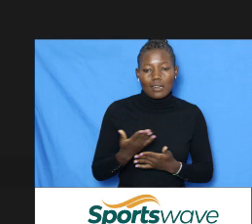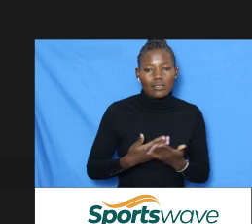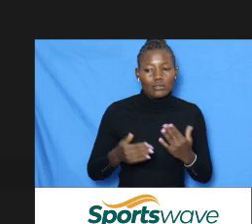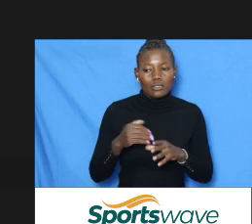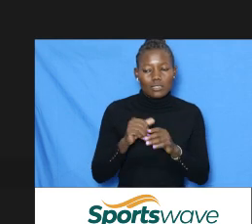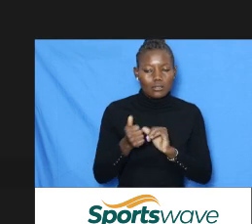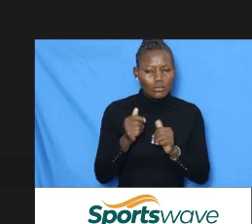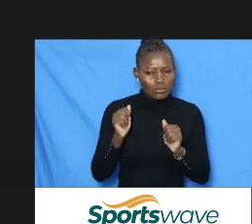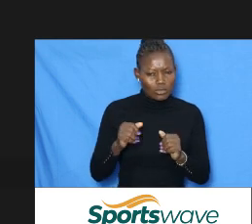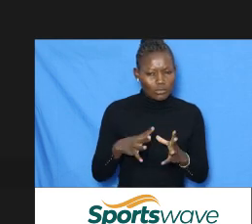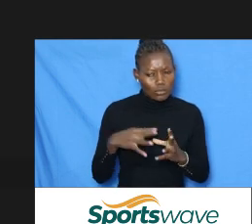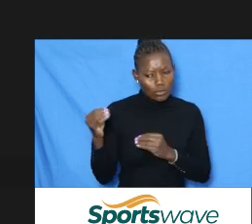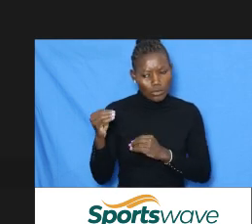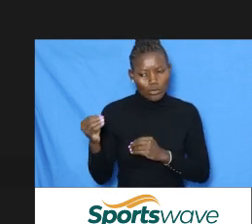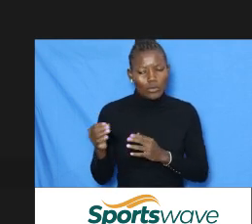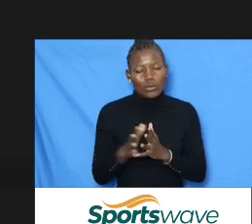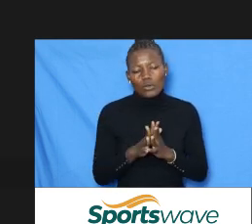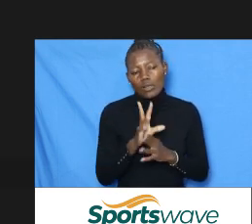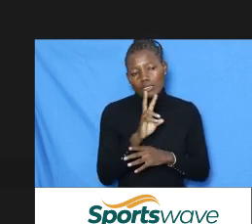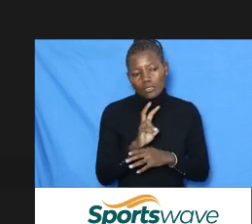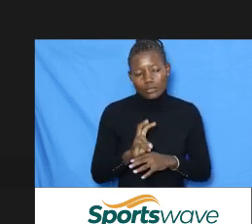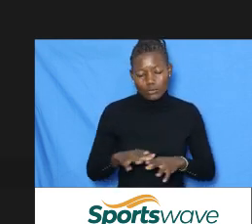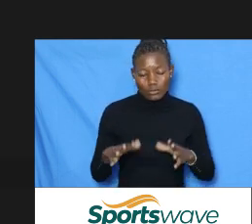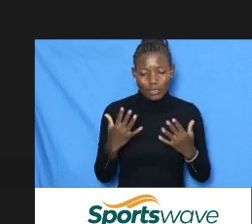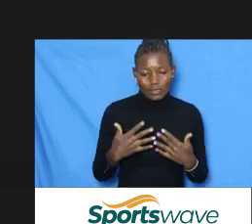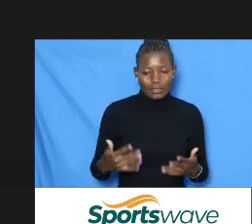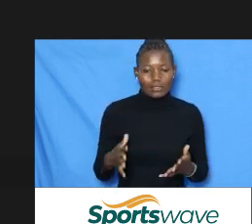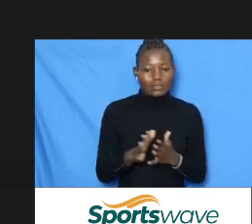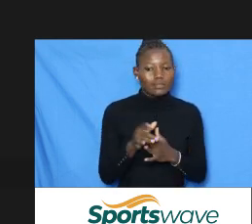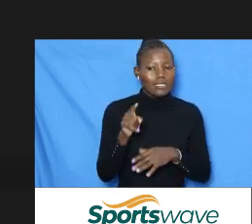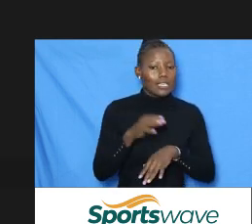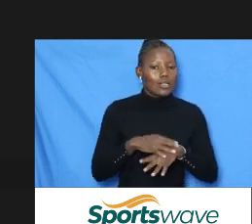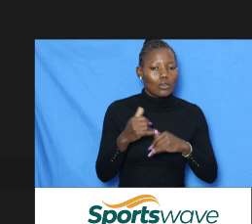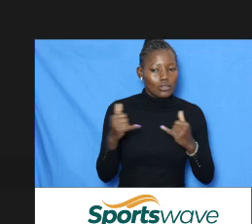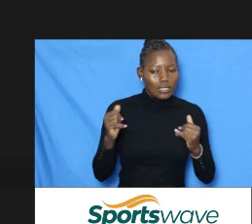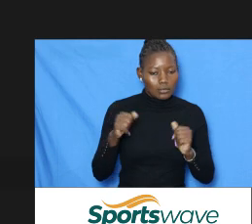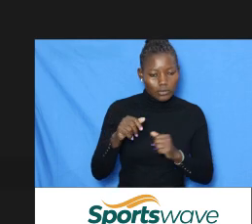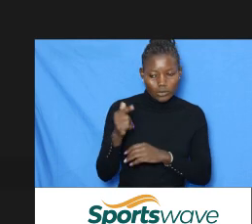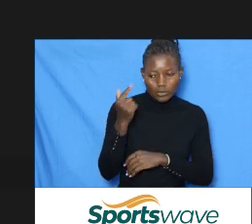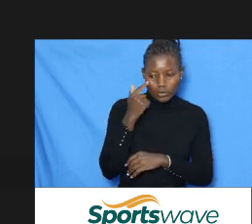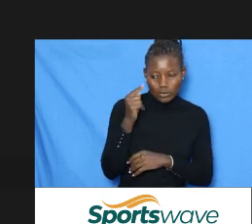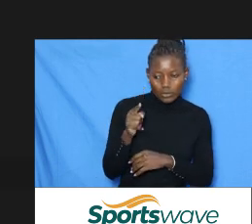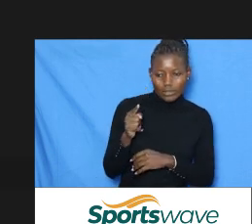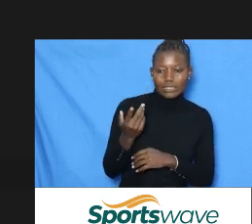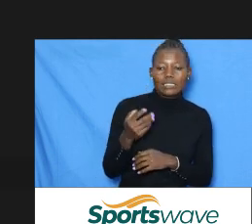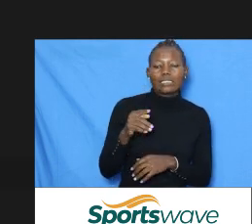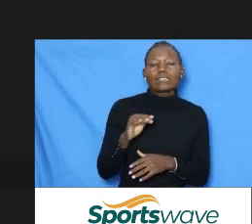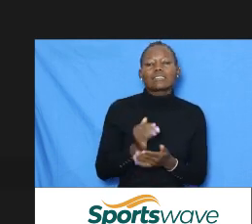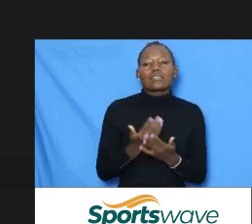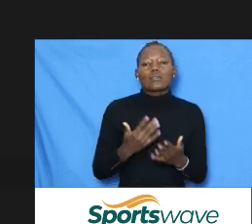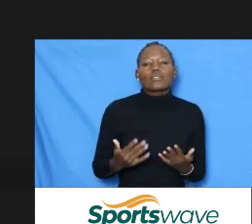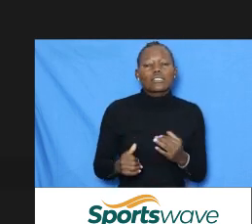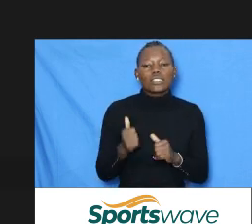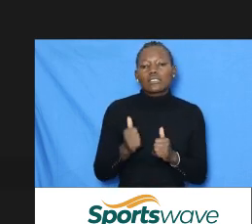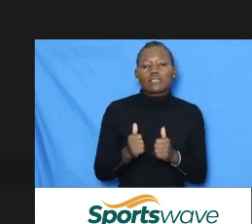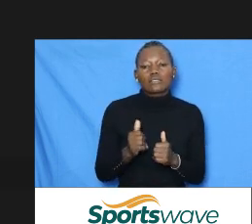can go and have a look at the tools. They're available online. You can have a look at a tool and you can see that these are some of the things that, some